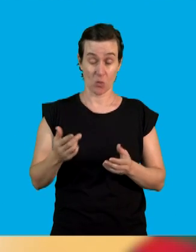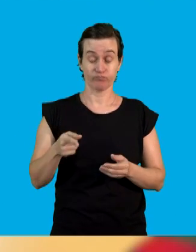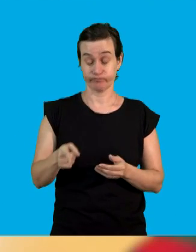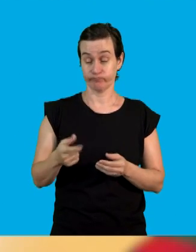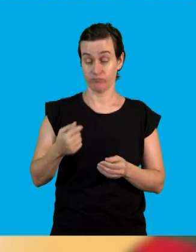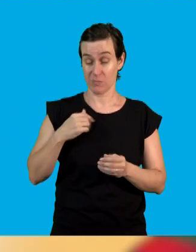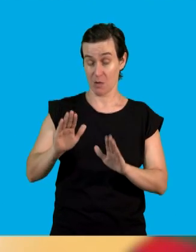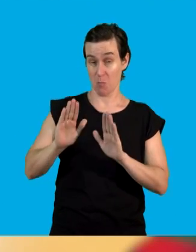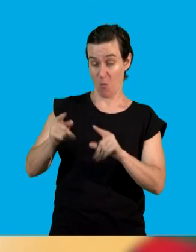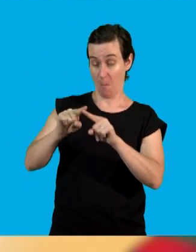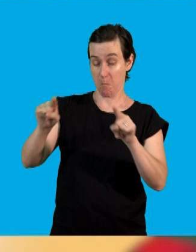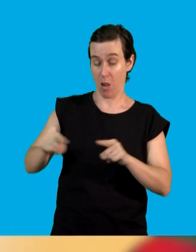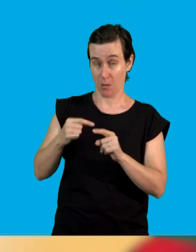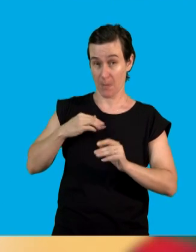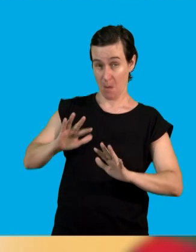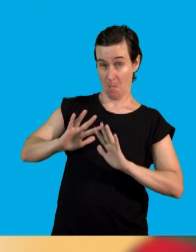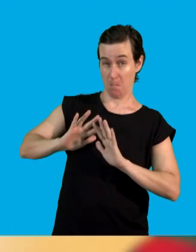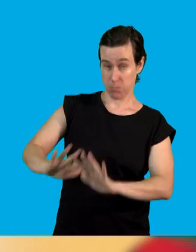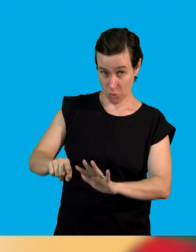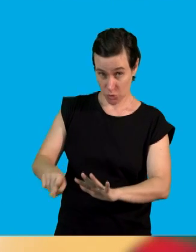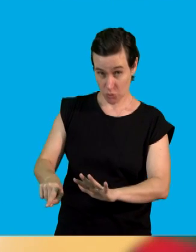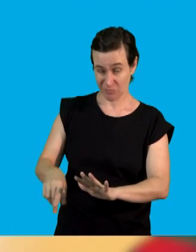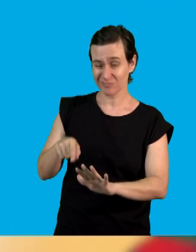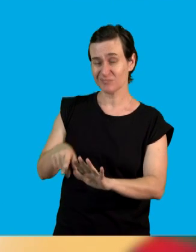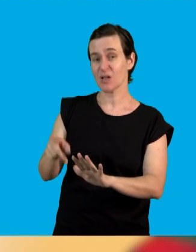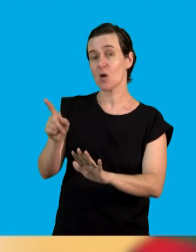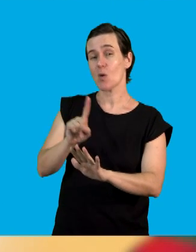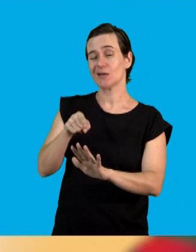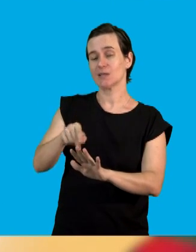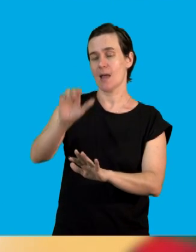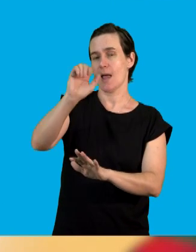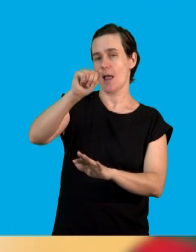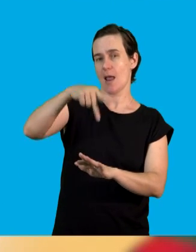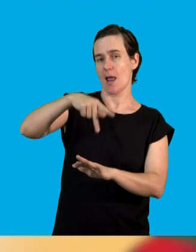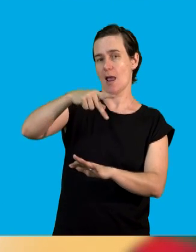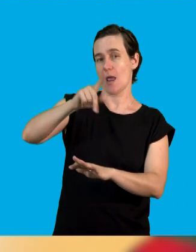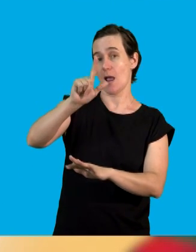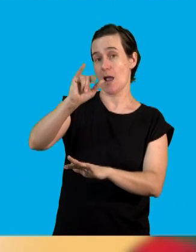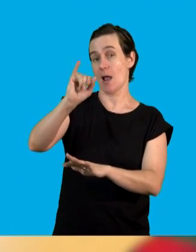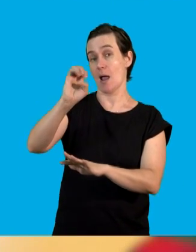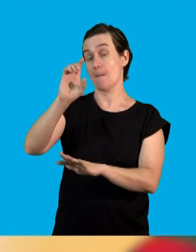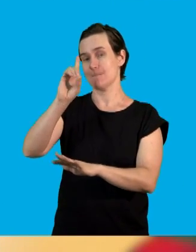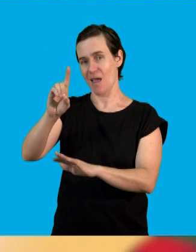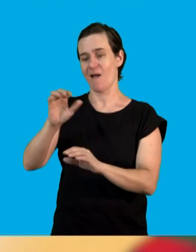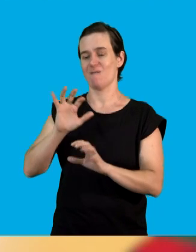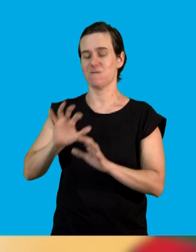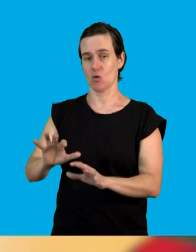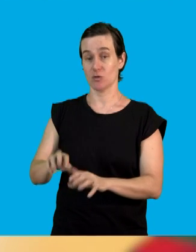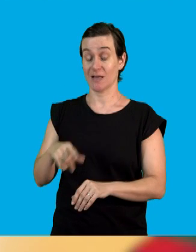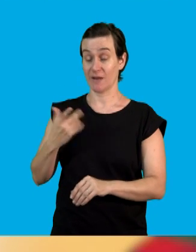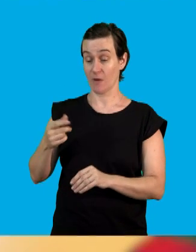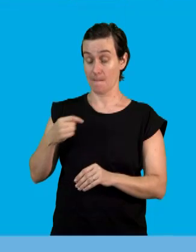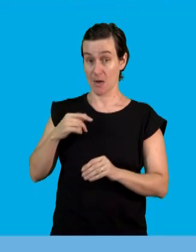block, the name of that force that was applied will be an applied force. Now, if I push a block onto